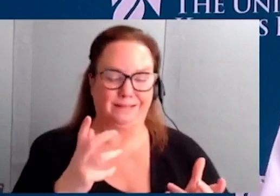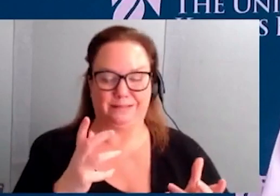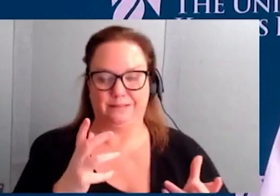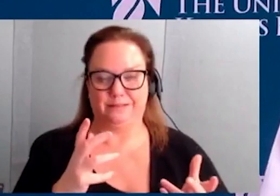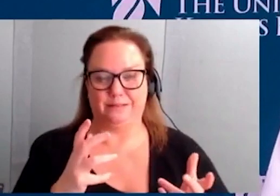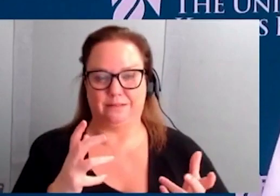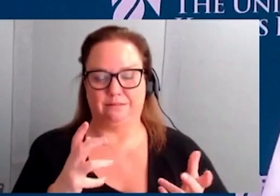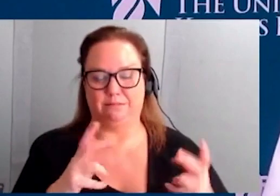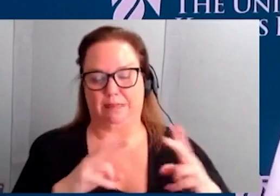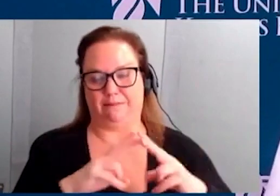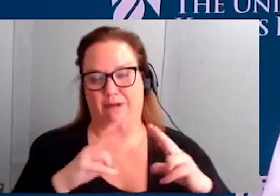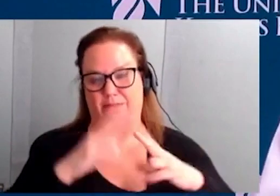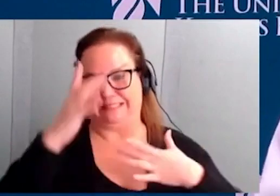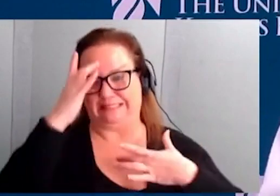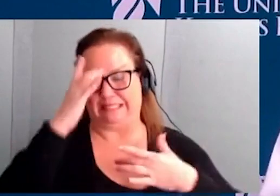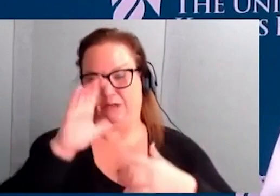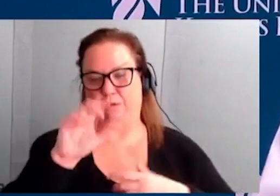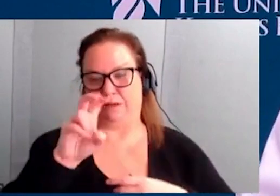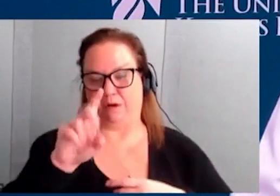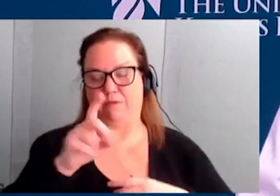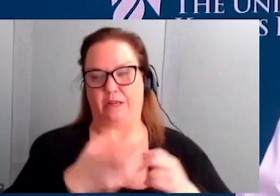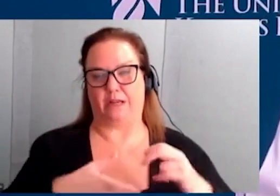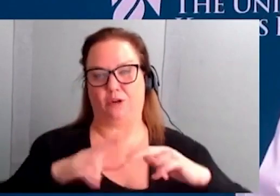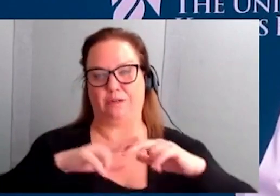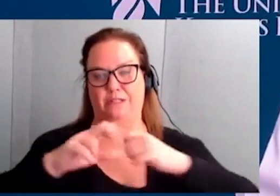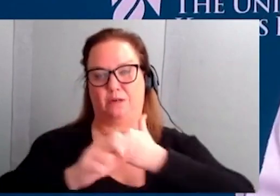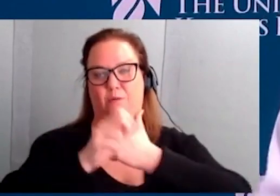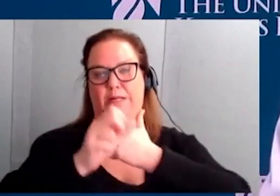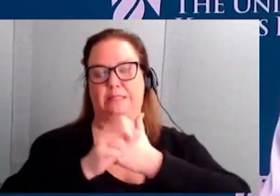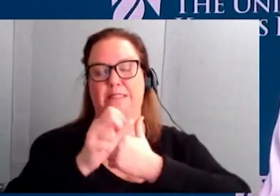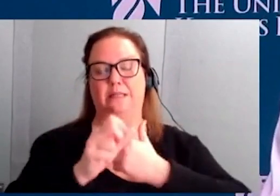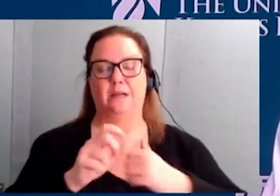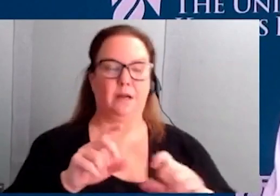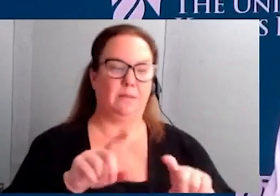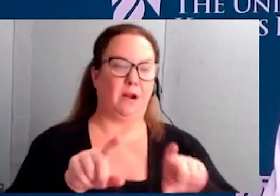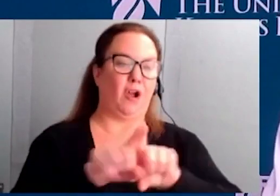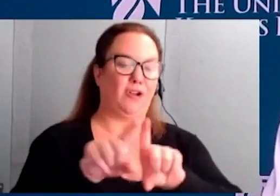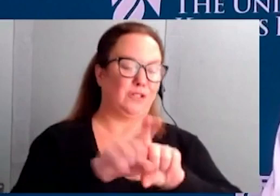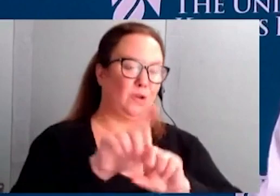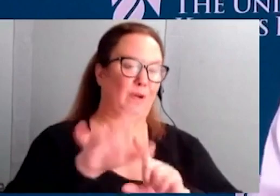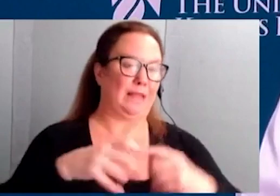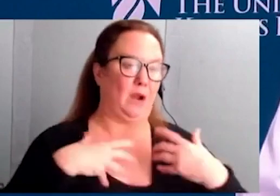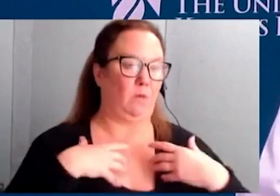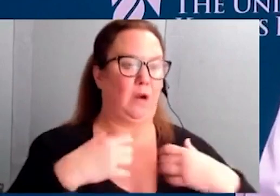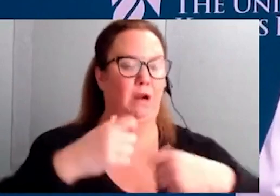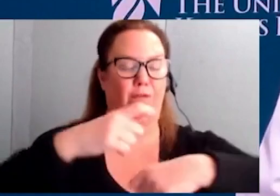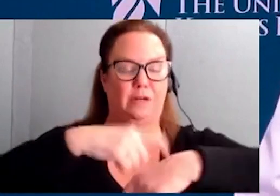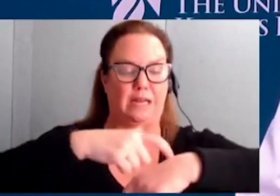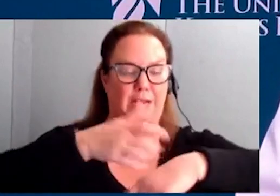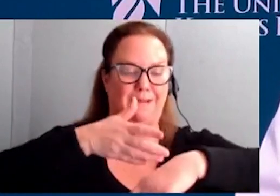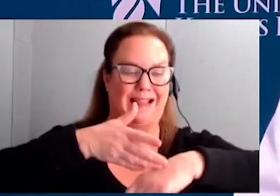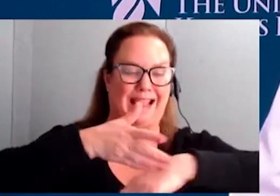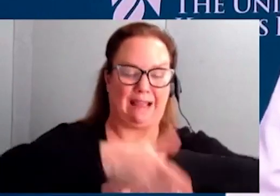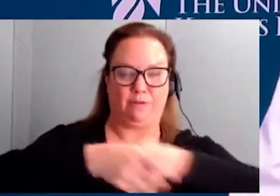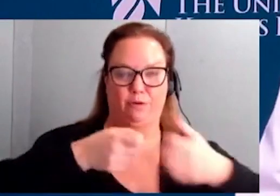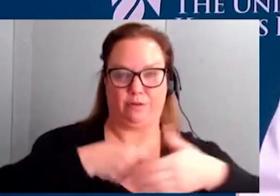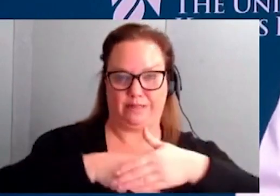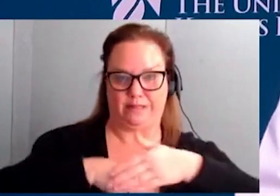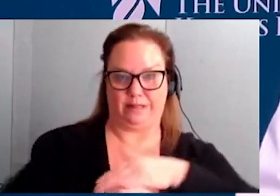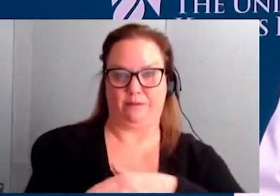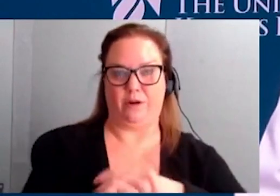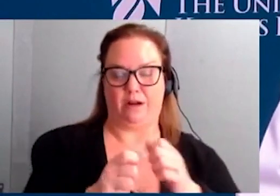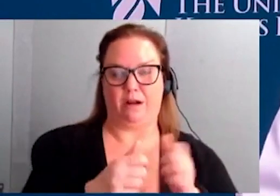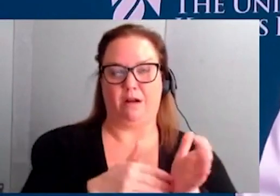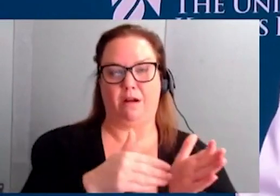very ill with COVID can increase those risks. But also in that recovery phase after the delivery, there's a lot of times